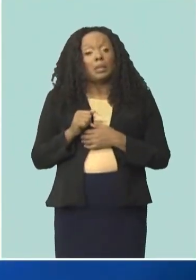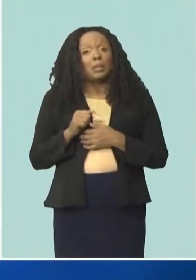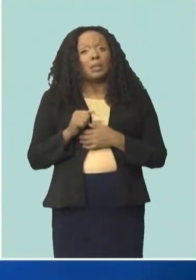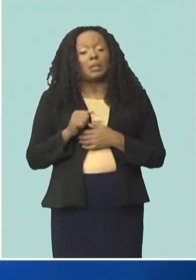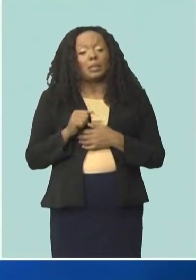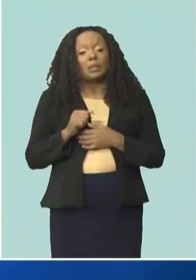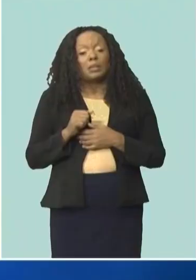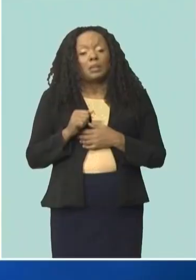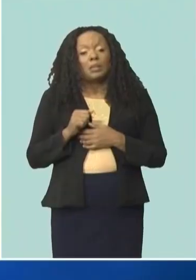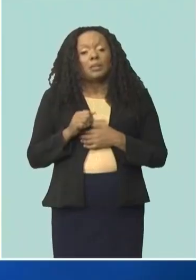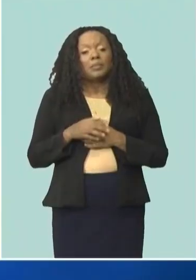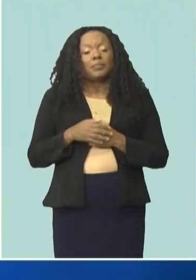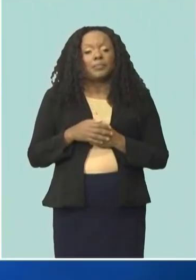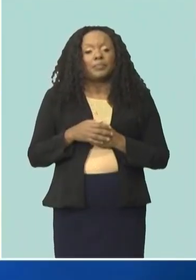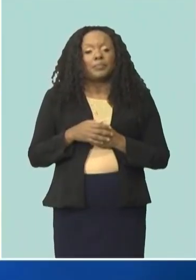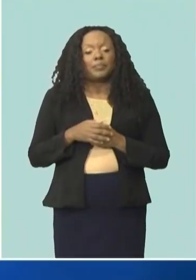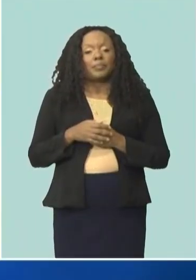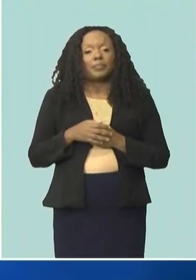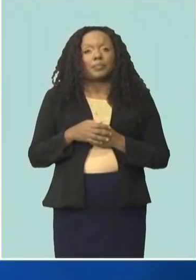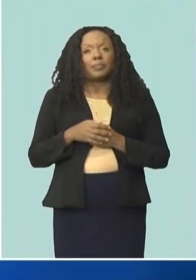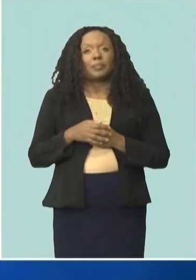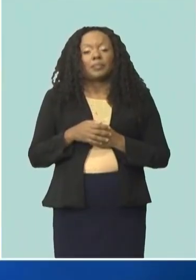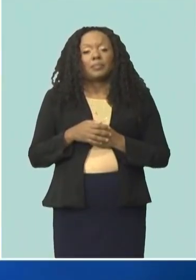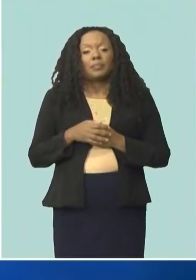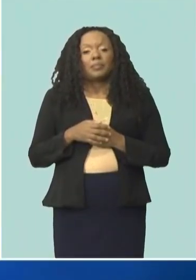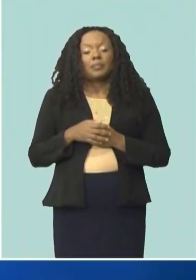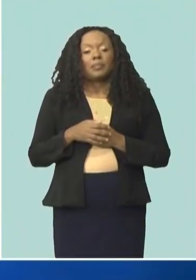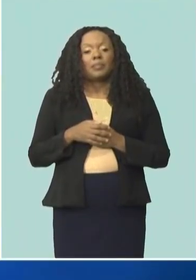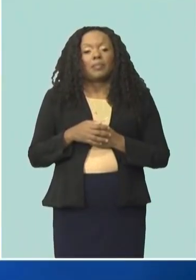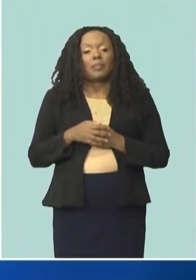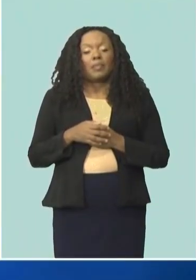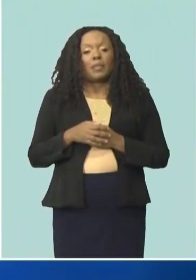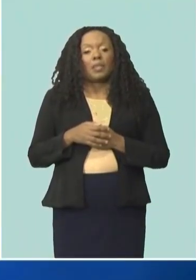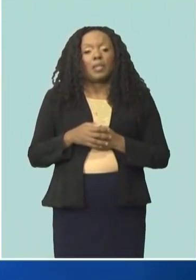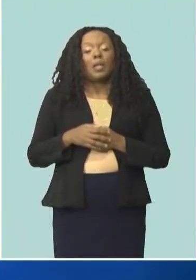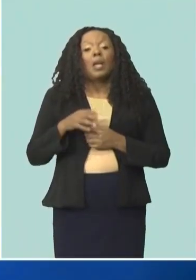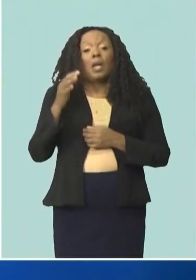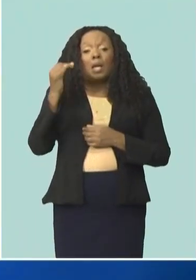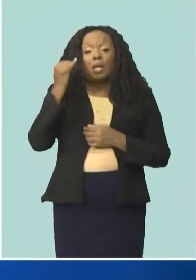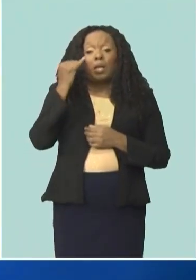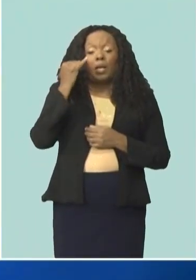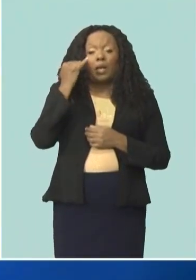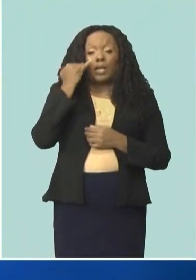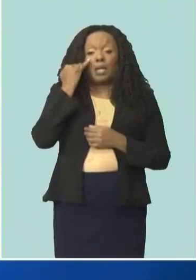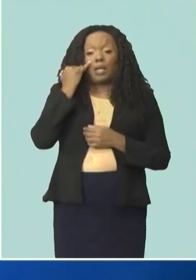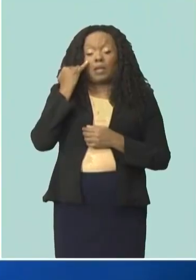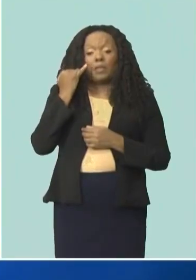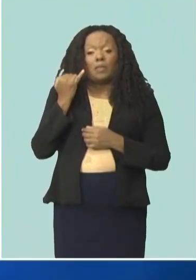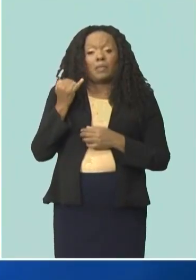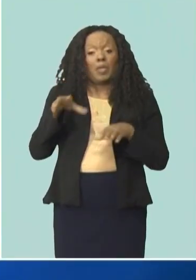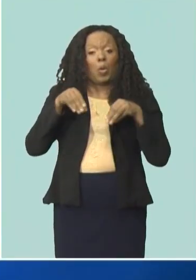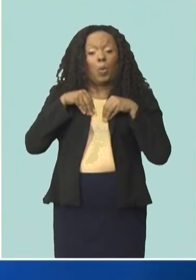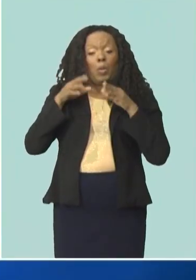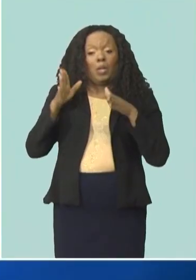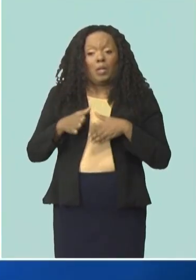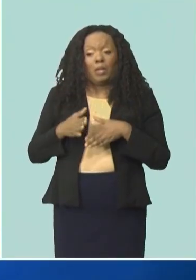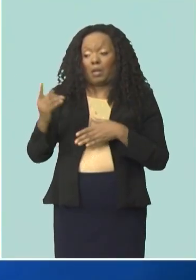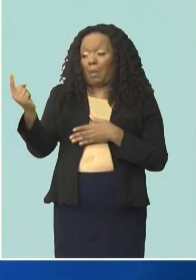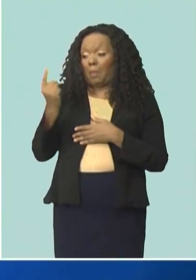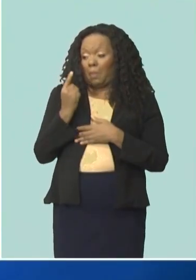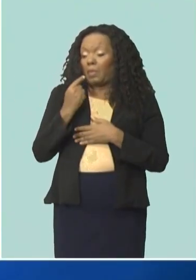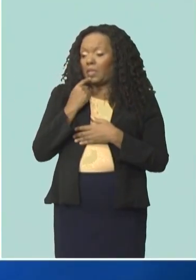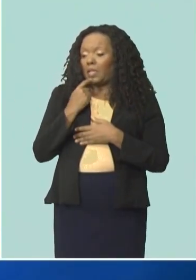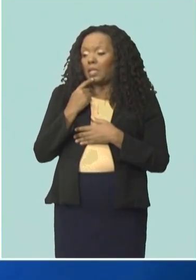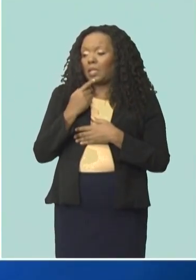perhaps returned some of these motorcycles to the owners once the owner comes forward and we can prove that the motorcycle